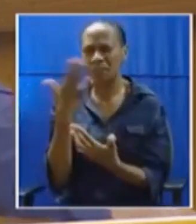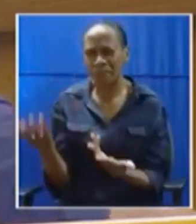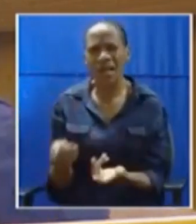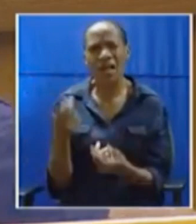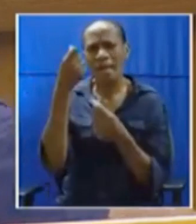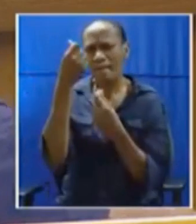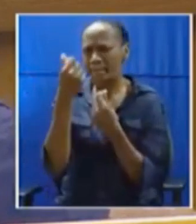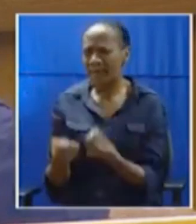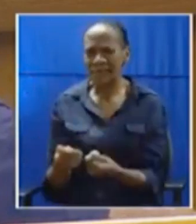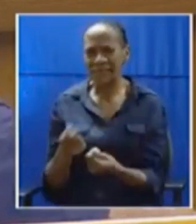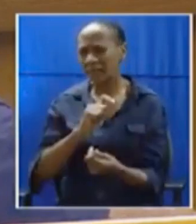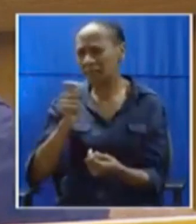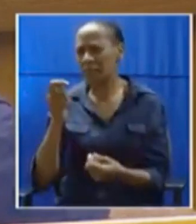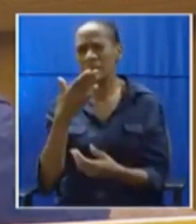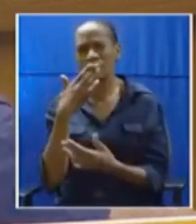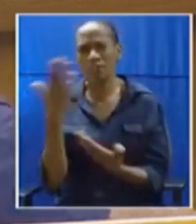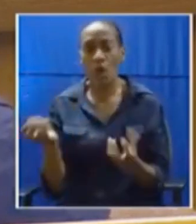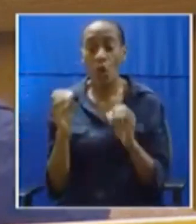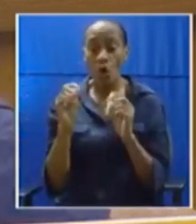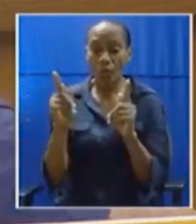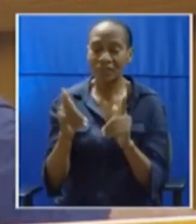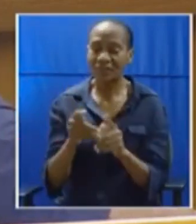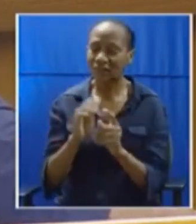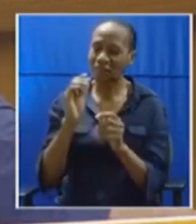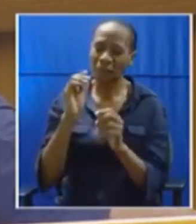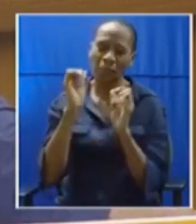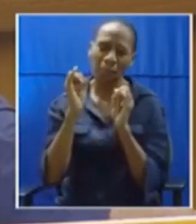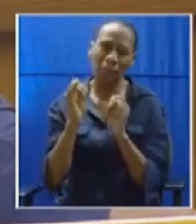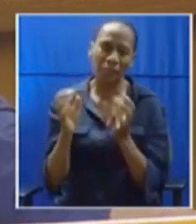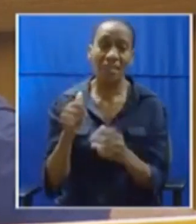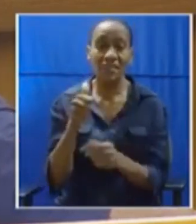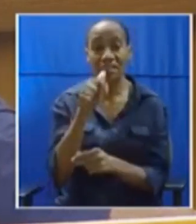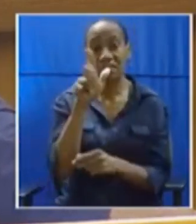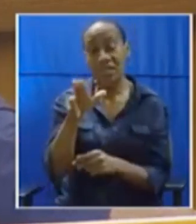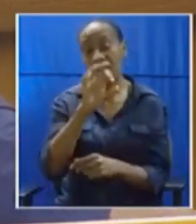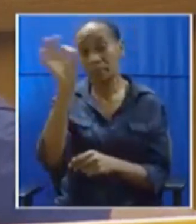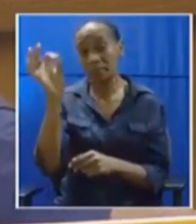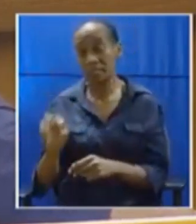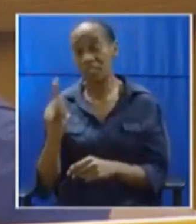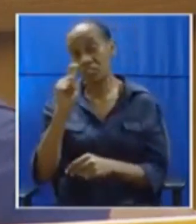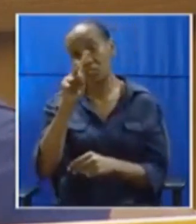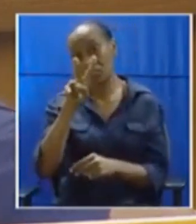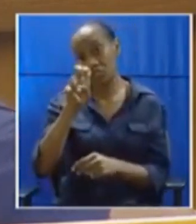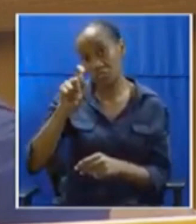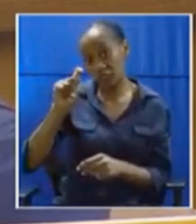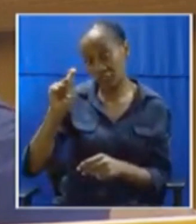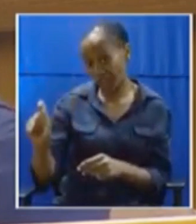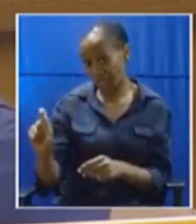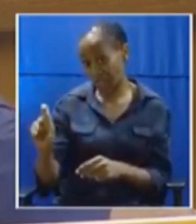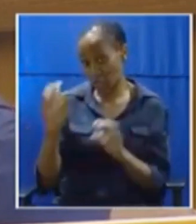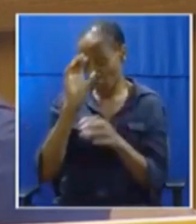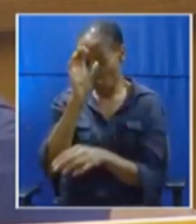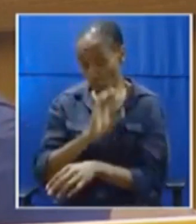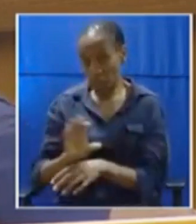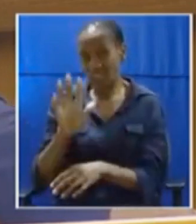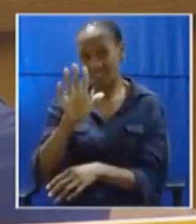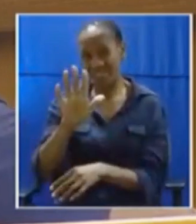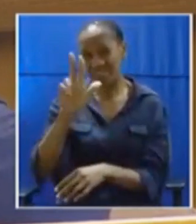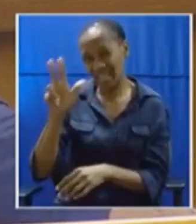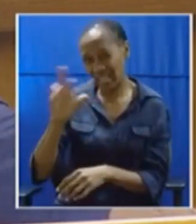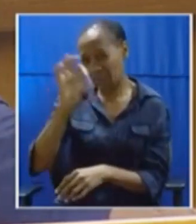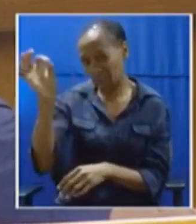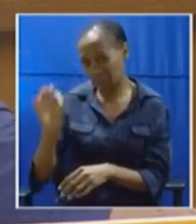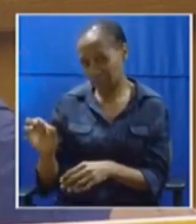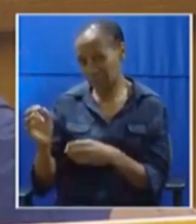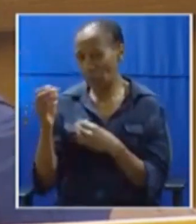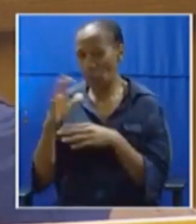in work-based training opportunities, 68% of TVET colleges have a completion rate of under 50%. And compared to private